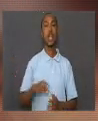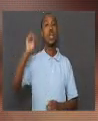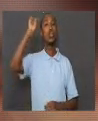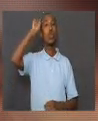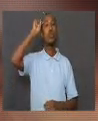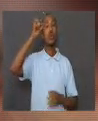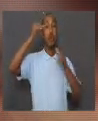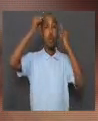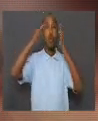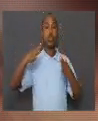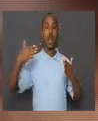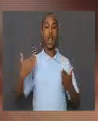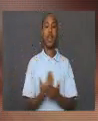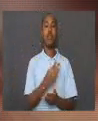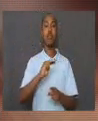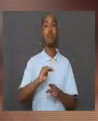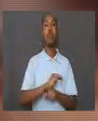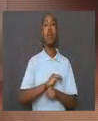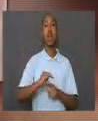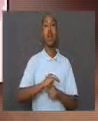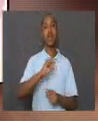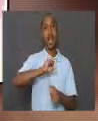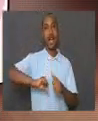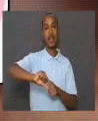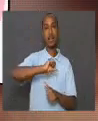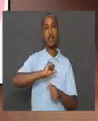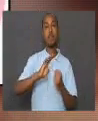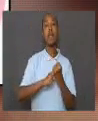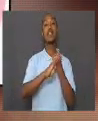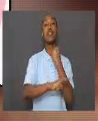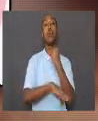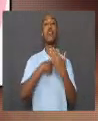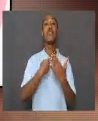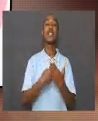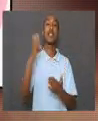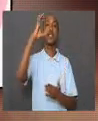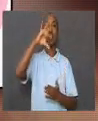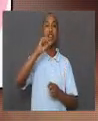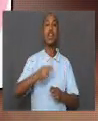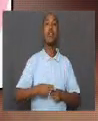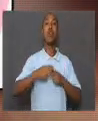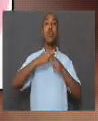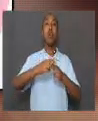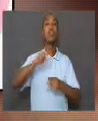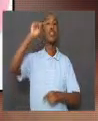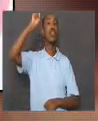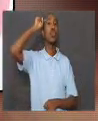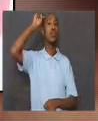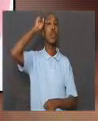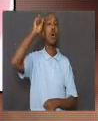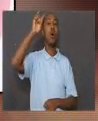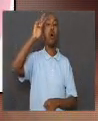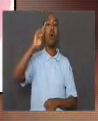Thomson proposed a new model of the atom based on this discovery called the Thomson